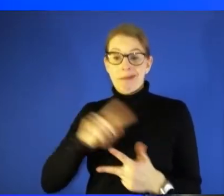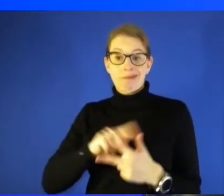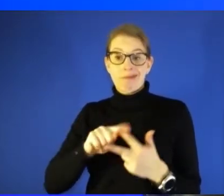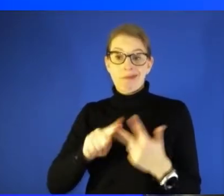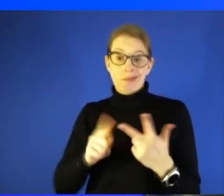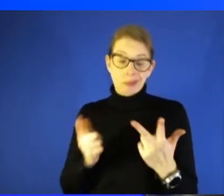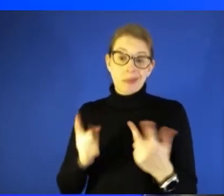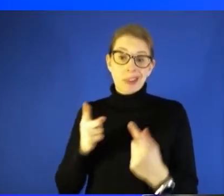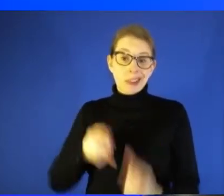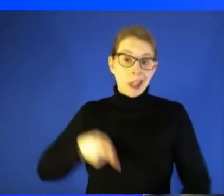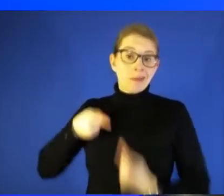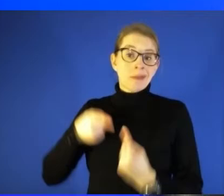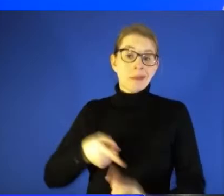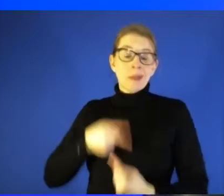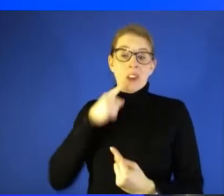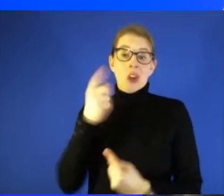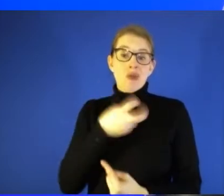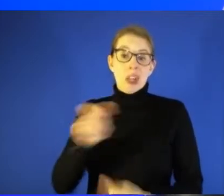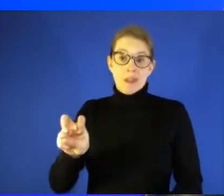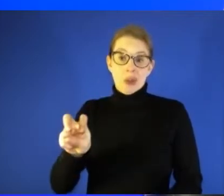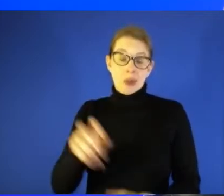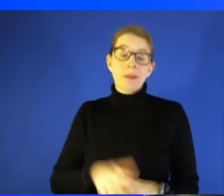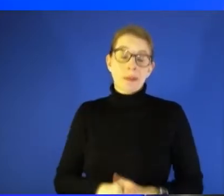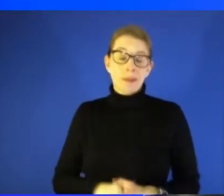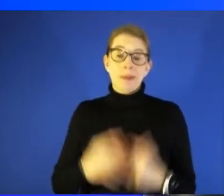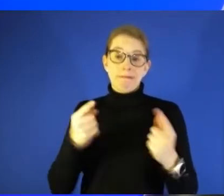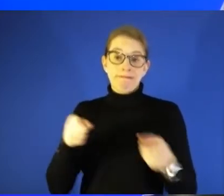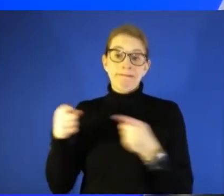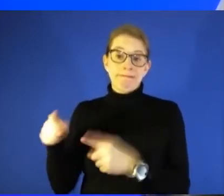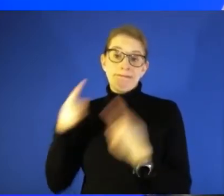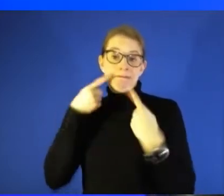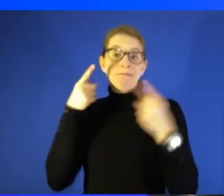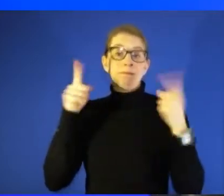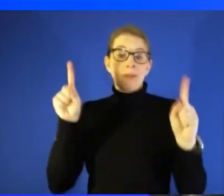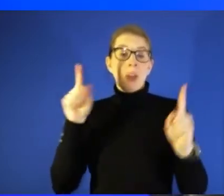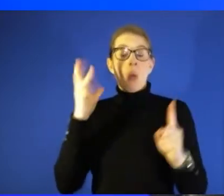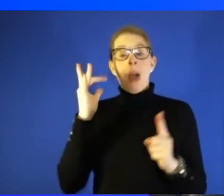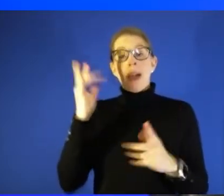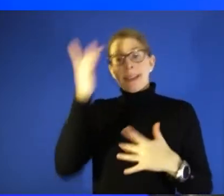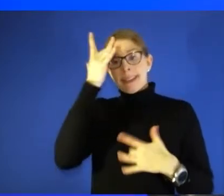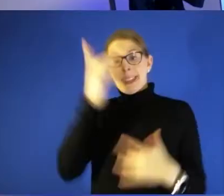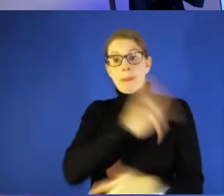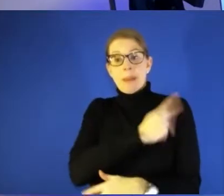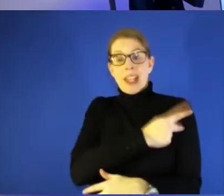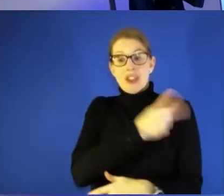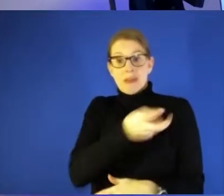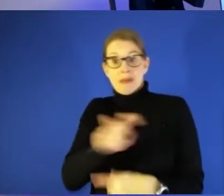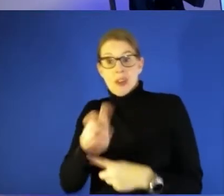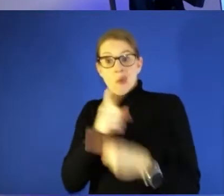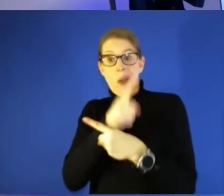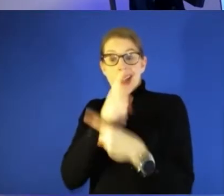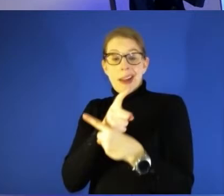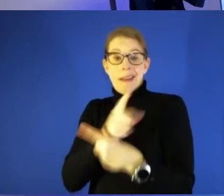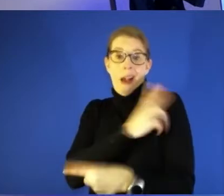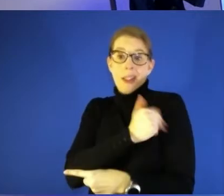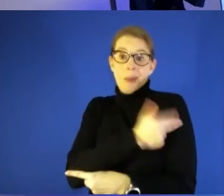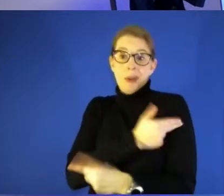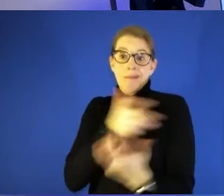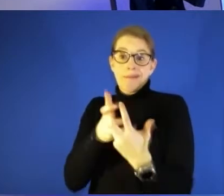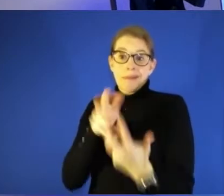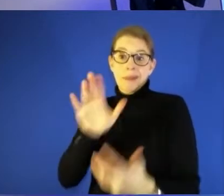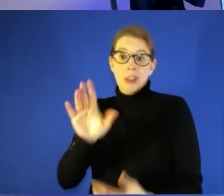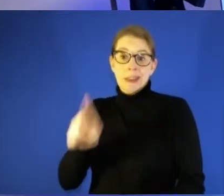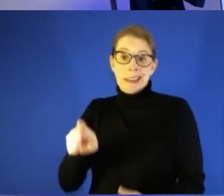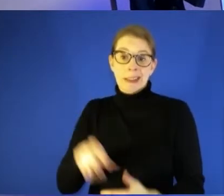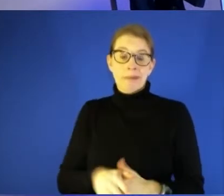transfers are still incredibly challenging to get sick patients where they need to be. All right, thank you for that update. Dr. Hawkinson, I'm going